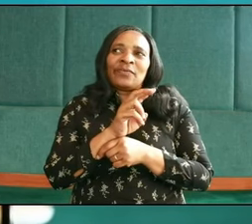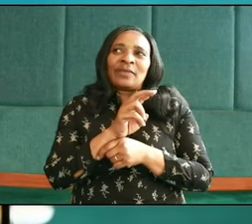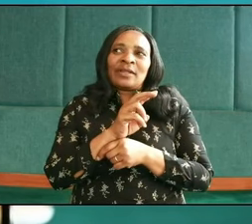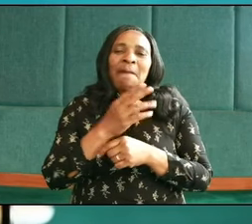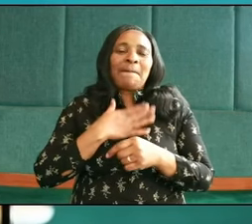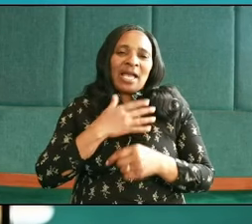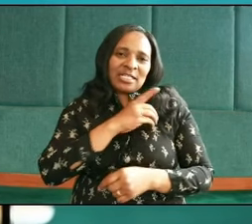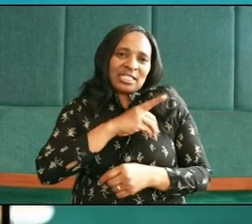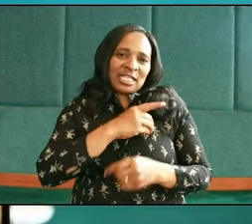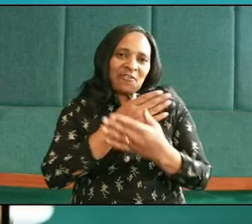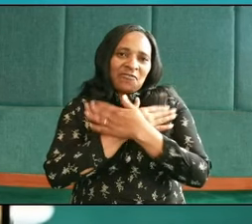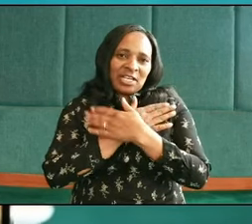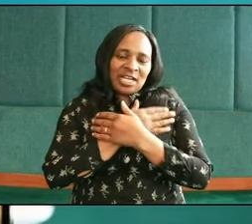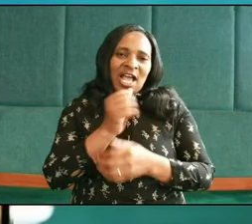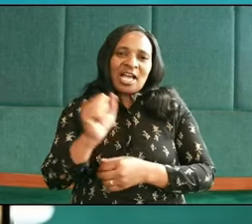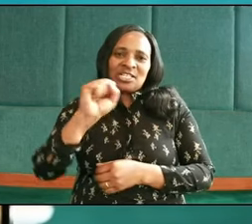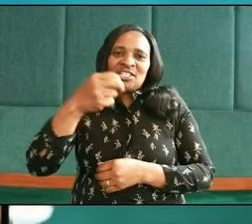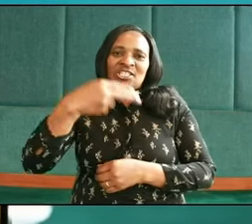my dear friend Ashley,